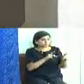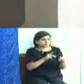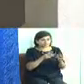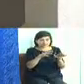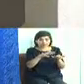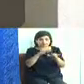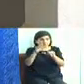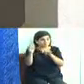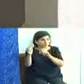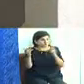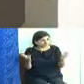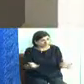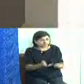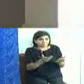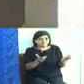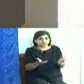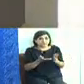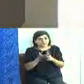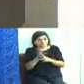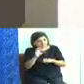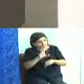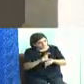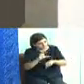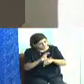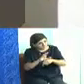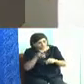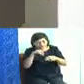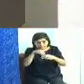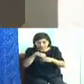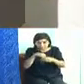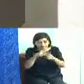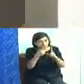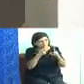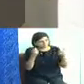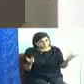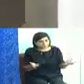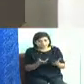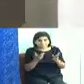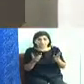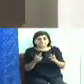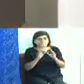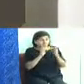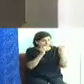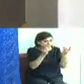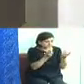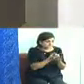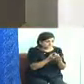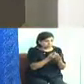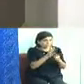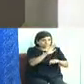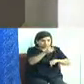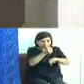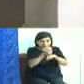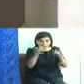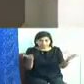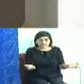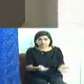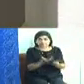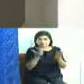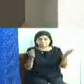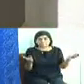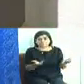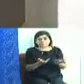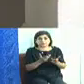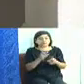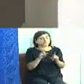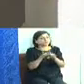here, through the churches that have been planted from here, through the denomination that was founded here,